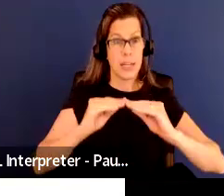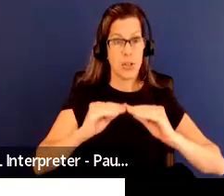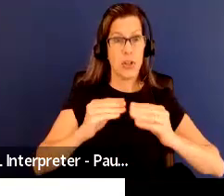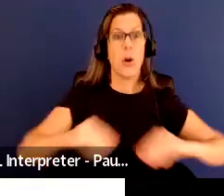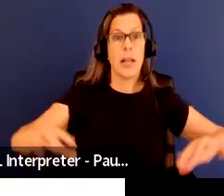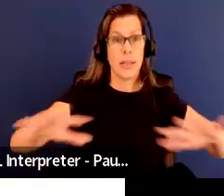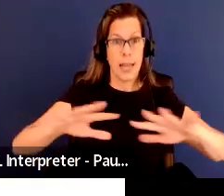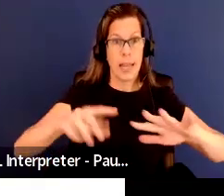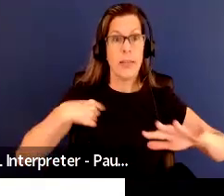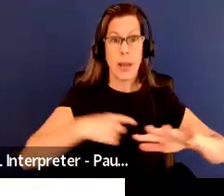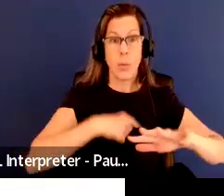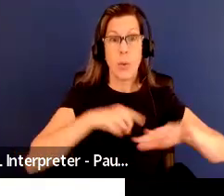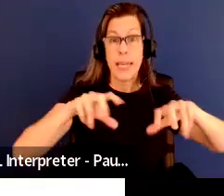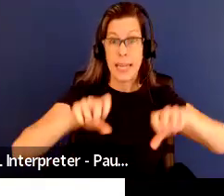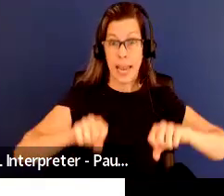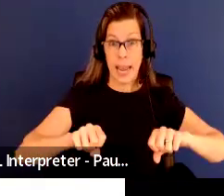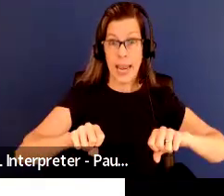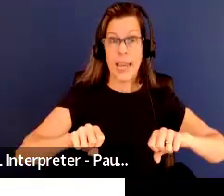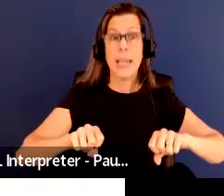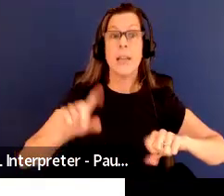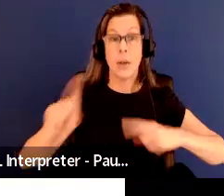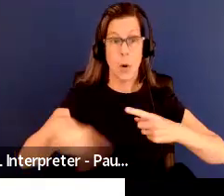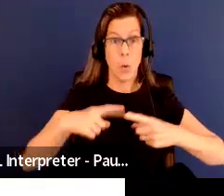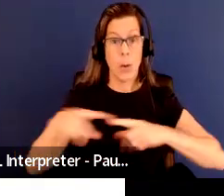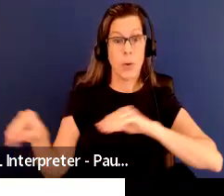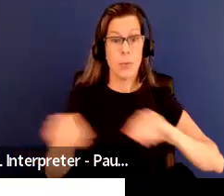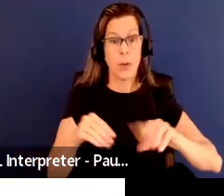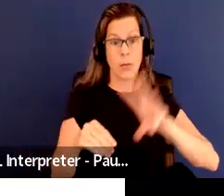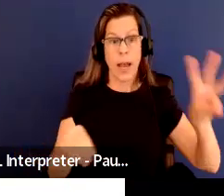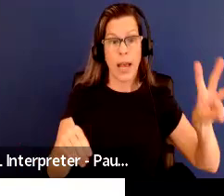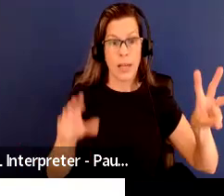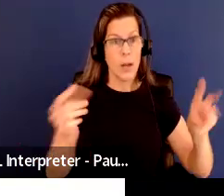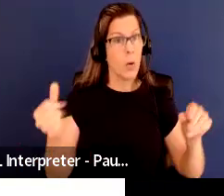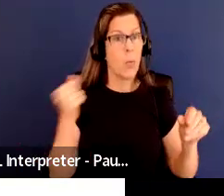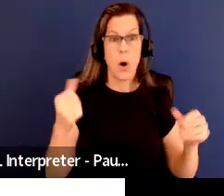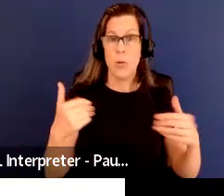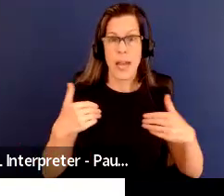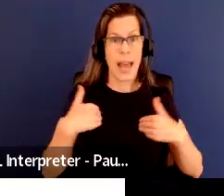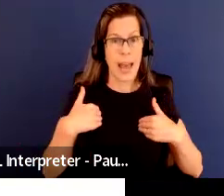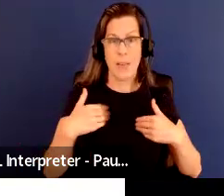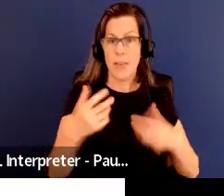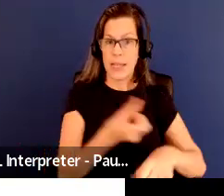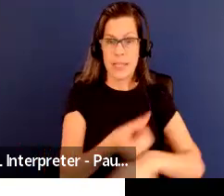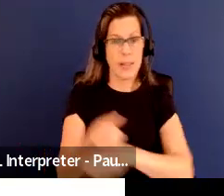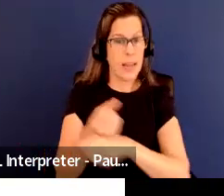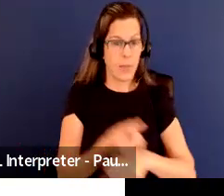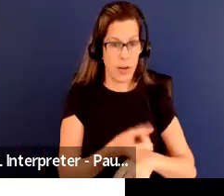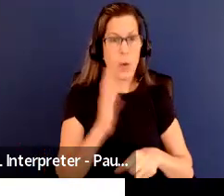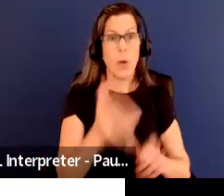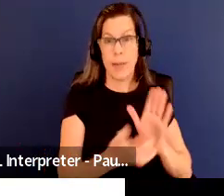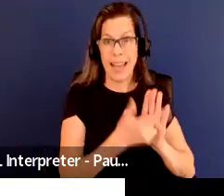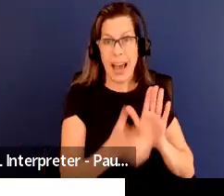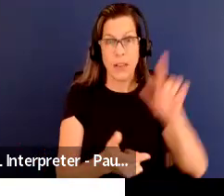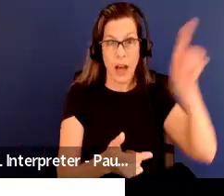we gain as we move west will not have slavery. It will be outlawed on those